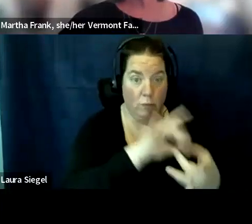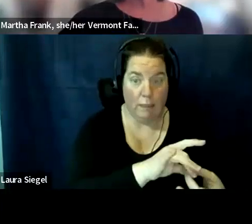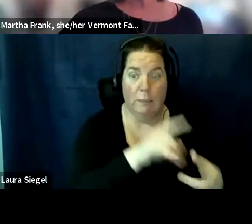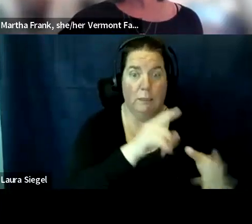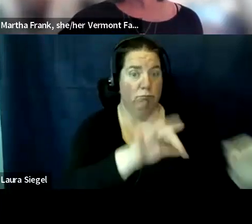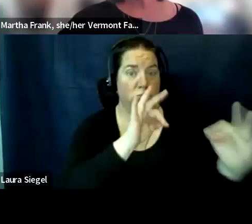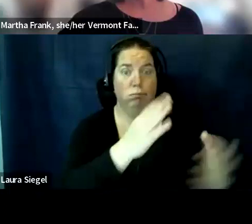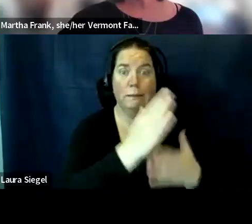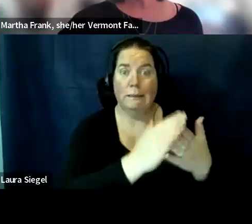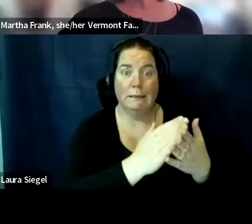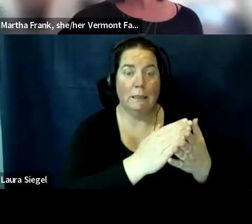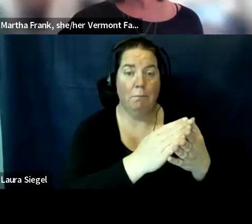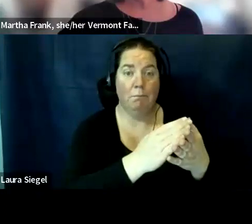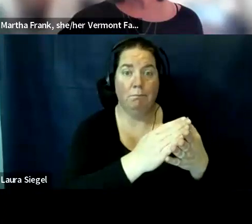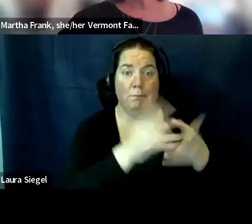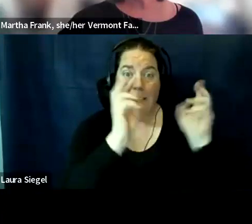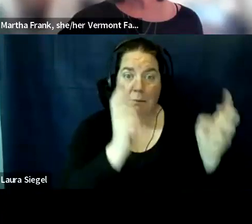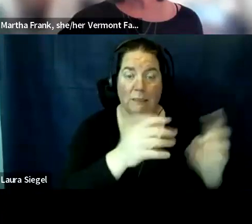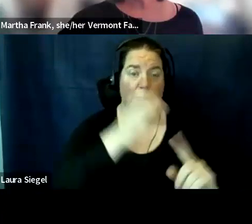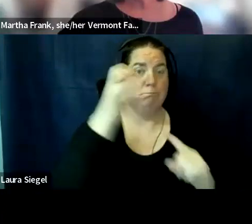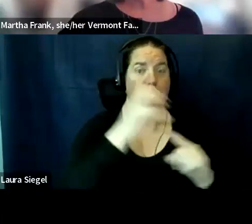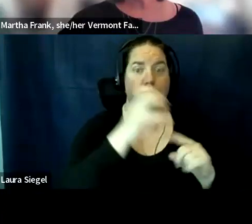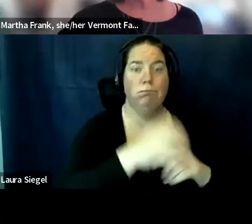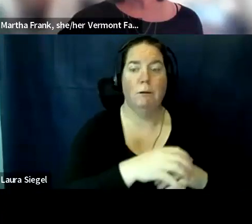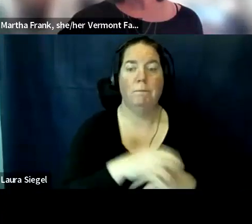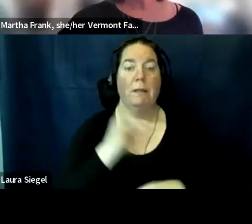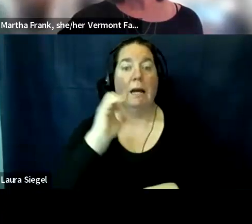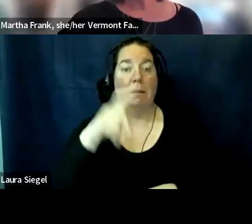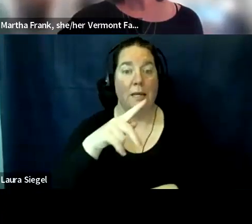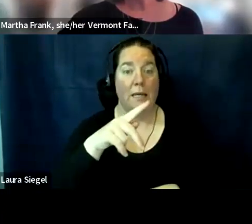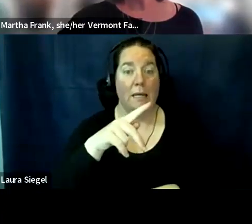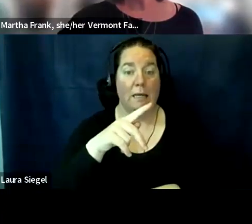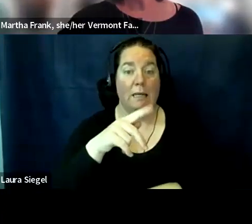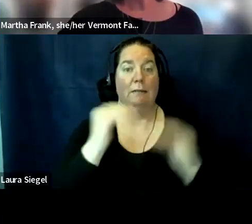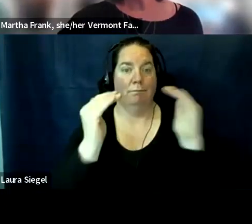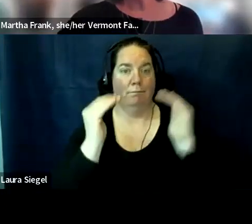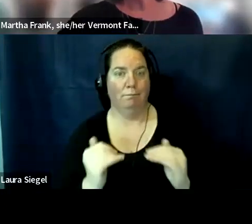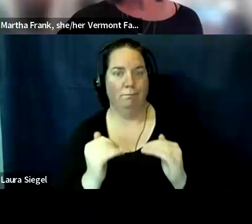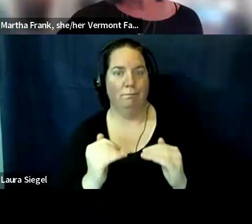some areas. And he was recently taken off an IEP. And